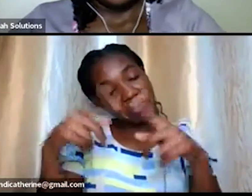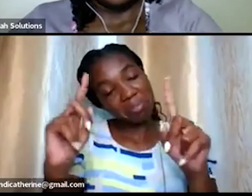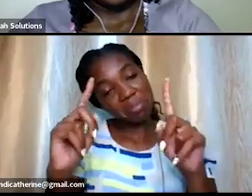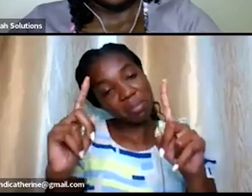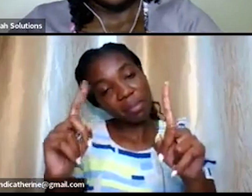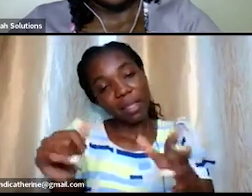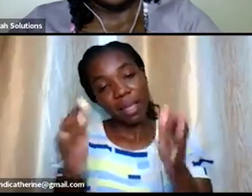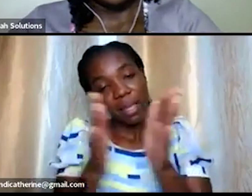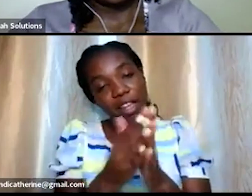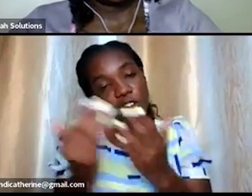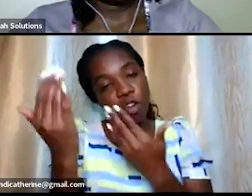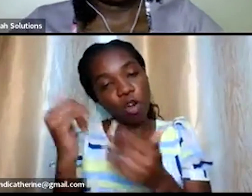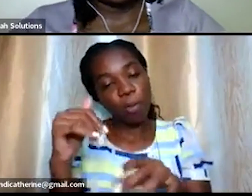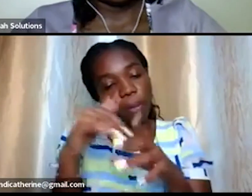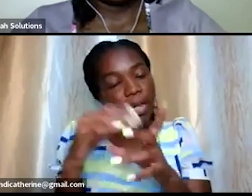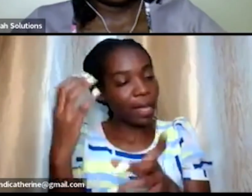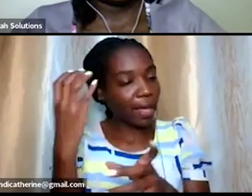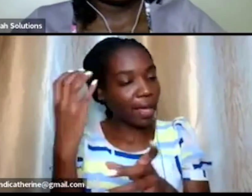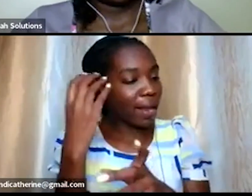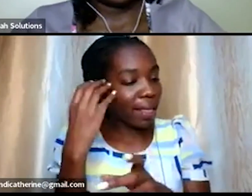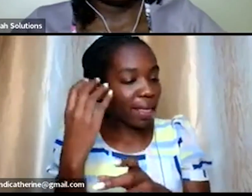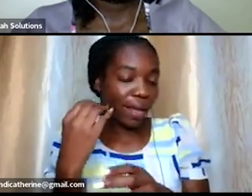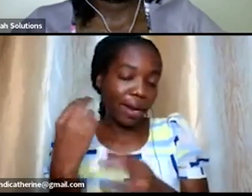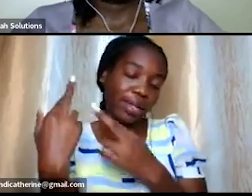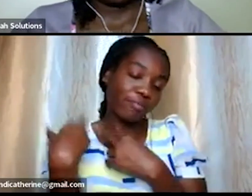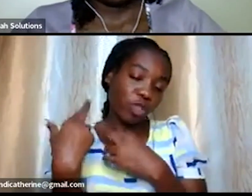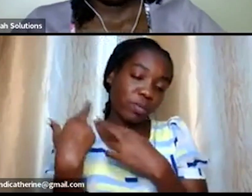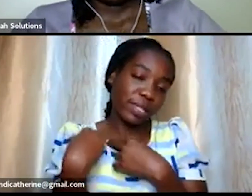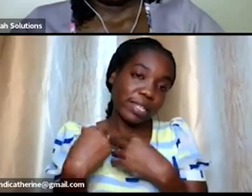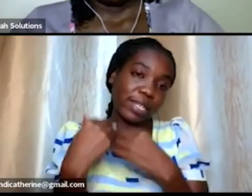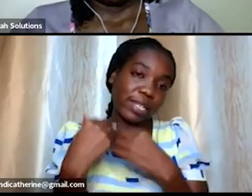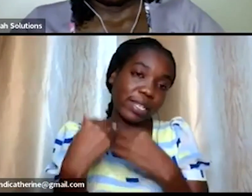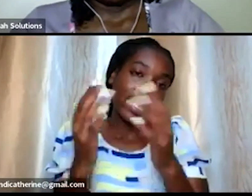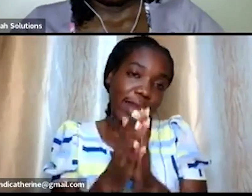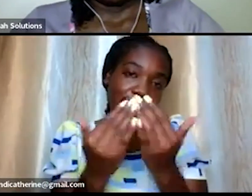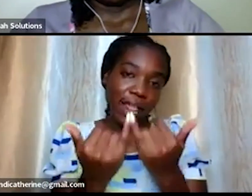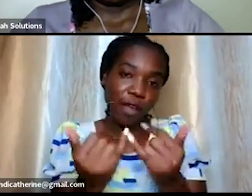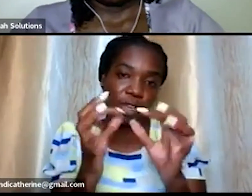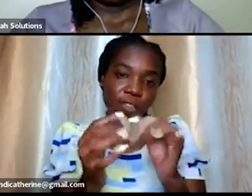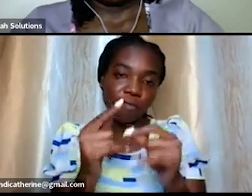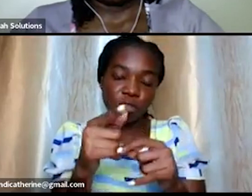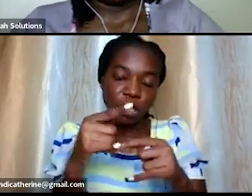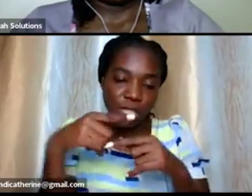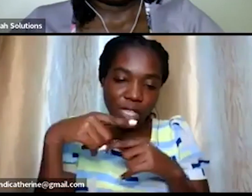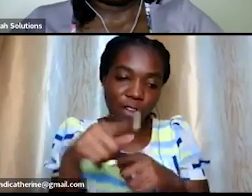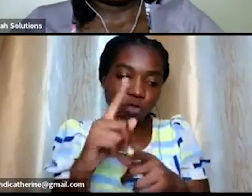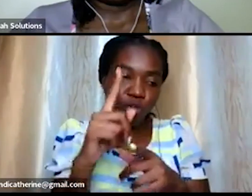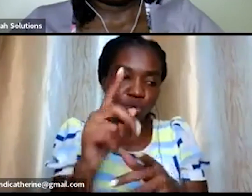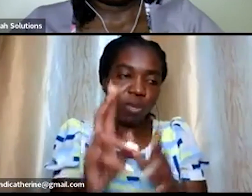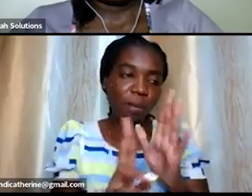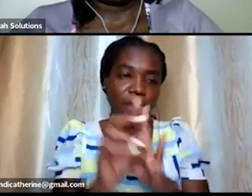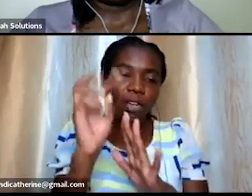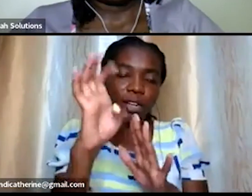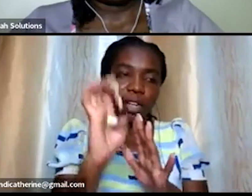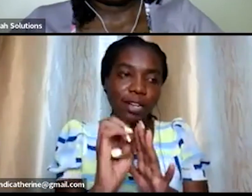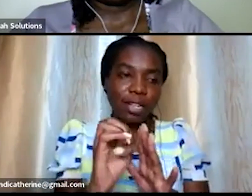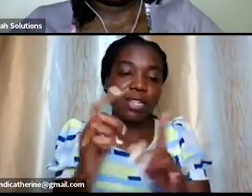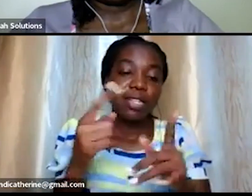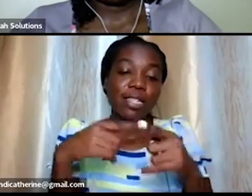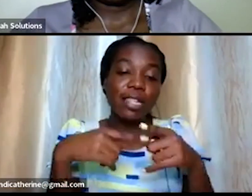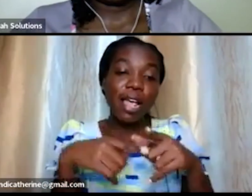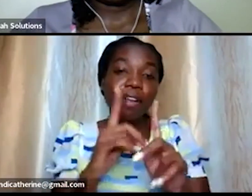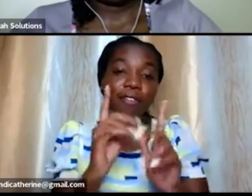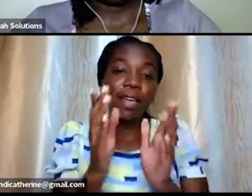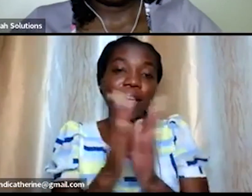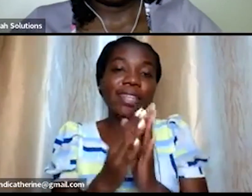is your career is your responsibility. Now it's yourself to upgrade yourself, it's yourself to